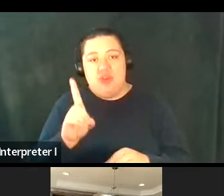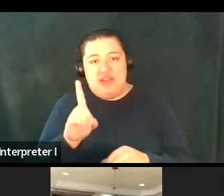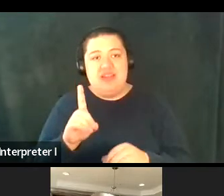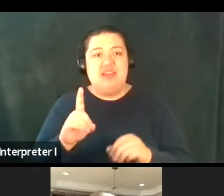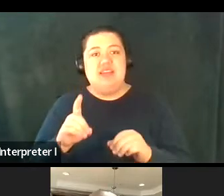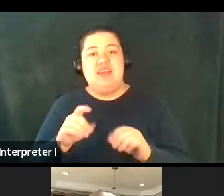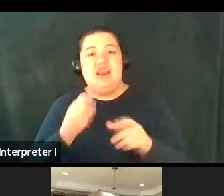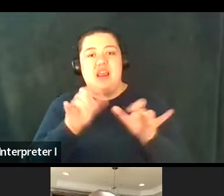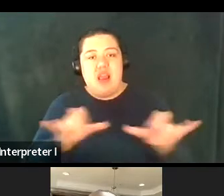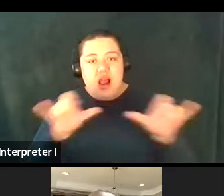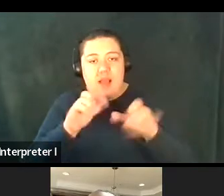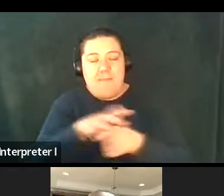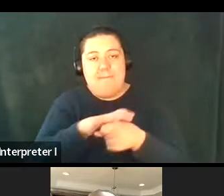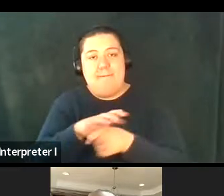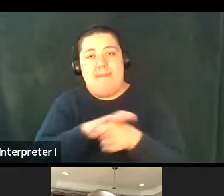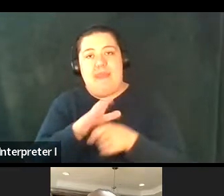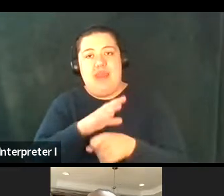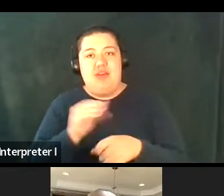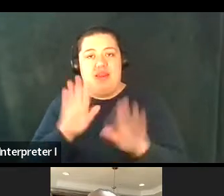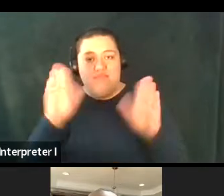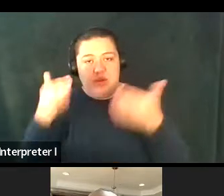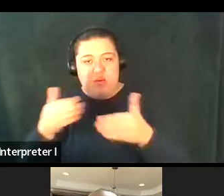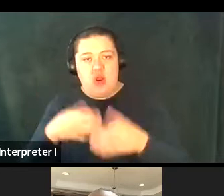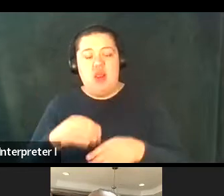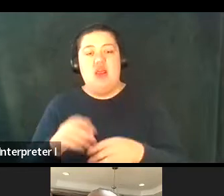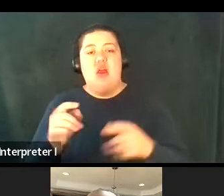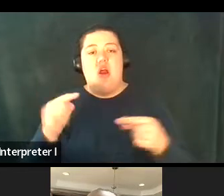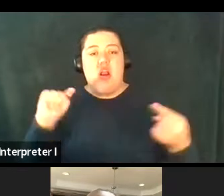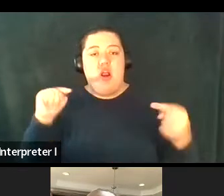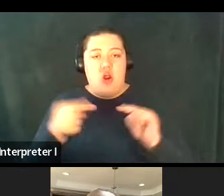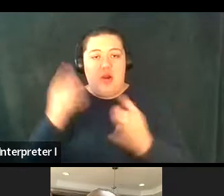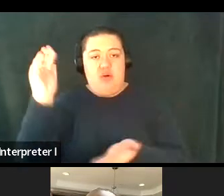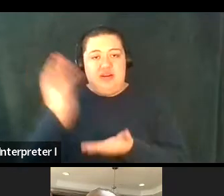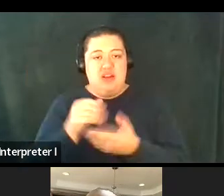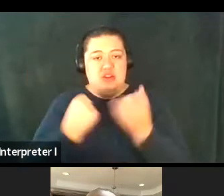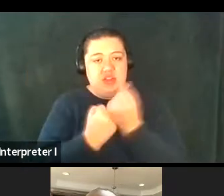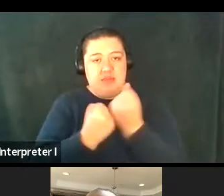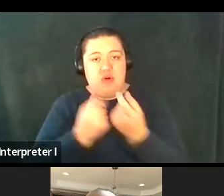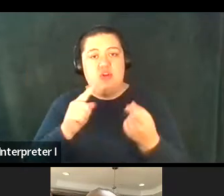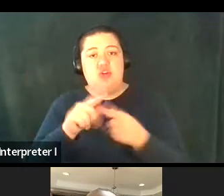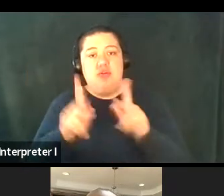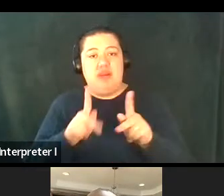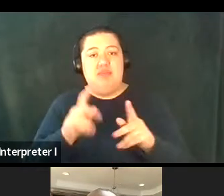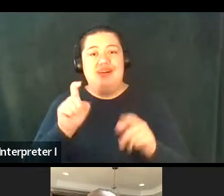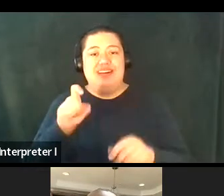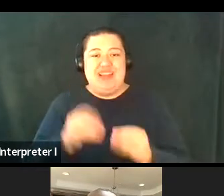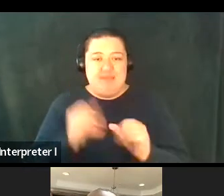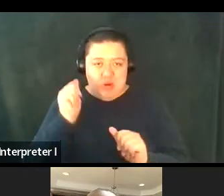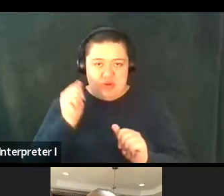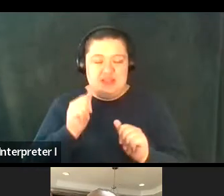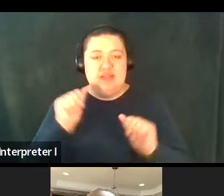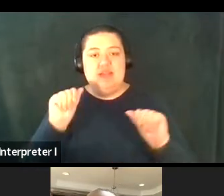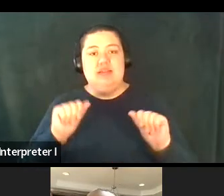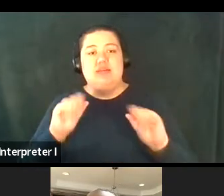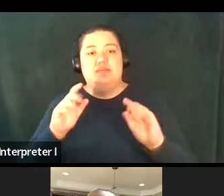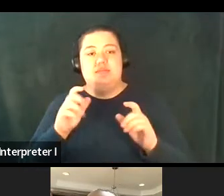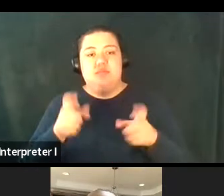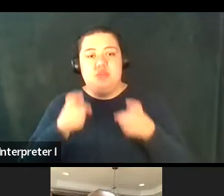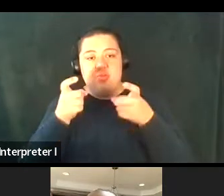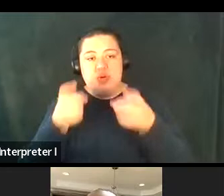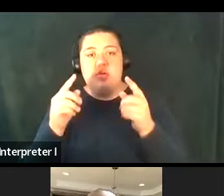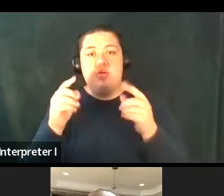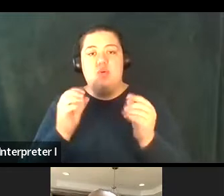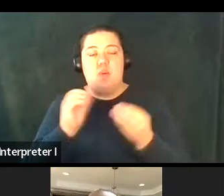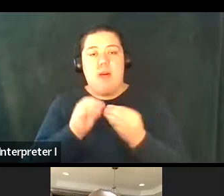areas. Their primary focus will be on providing harm reduction supports and services to those most in need, contributing to a more proactive and impactful